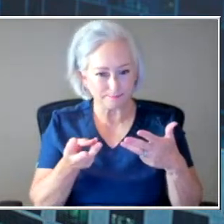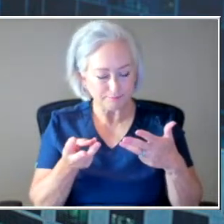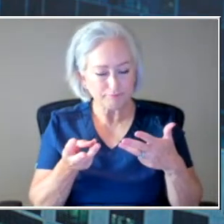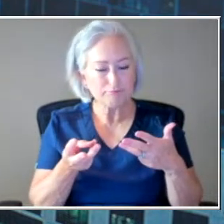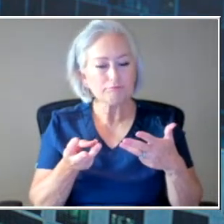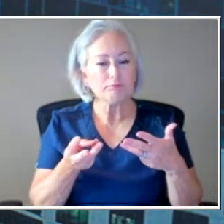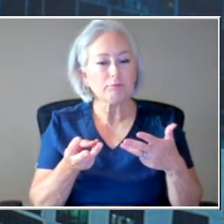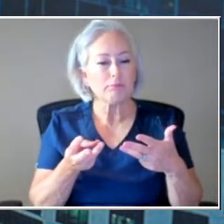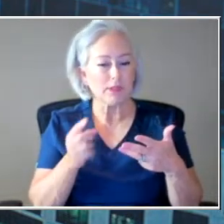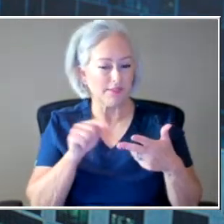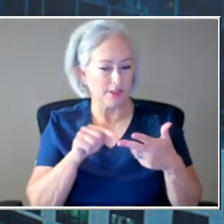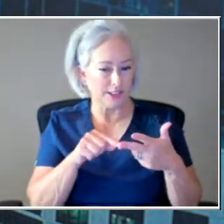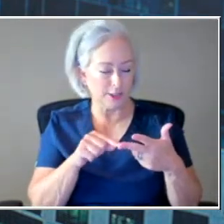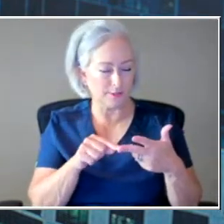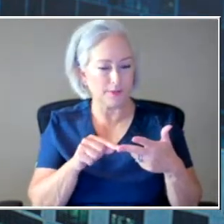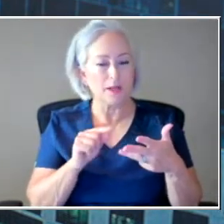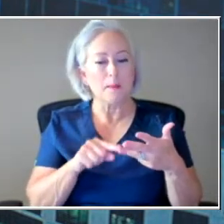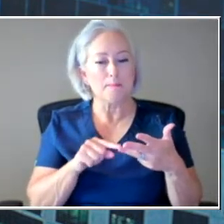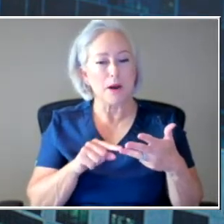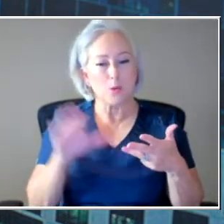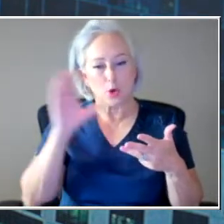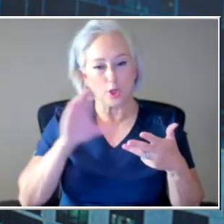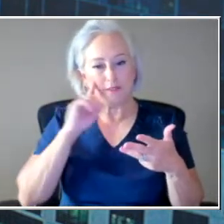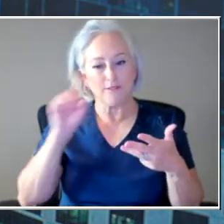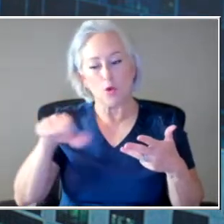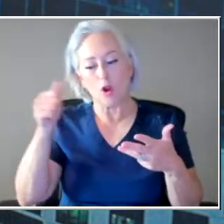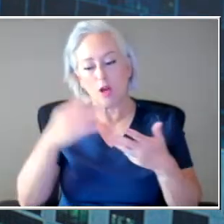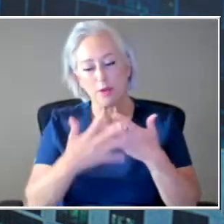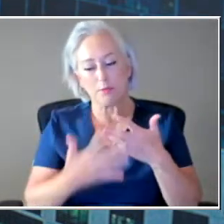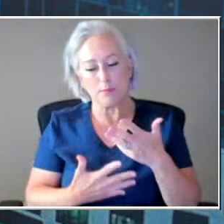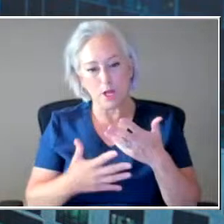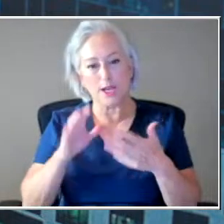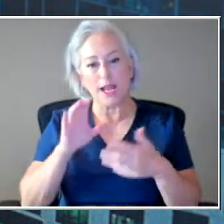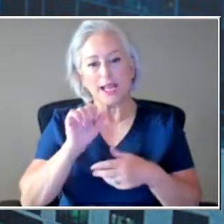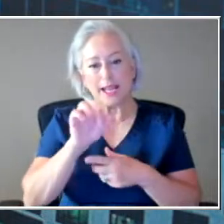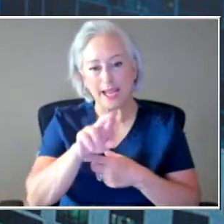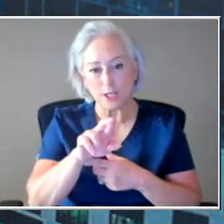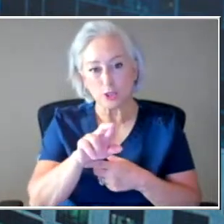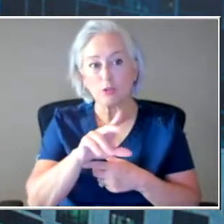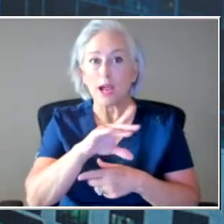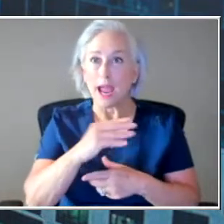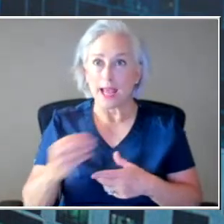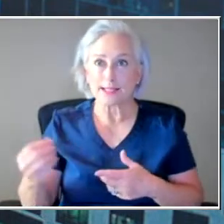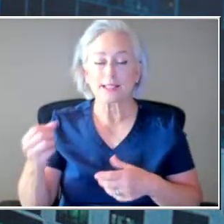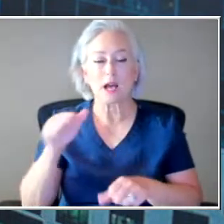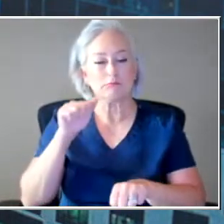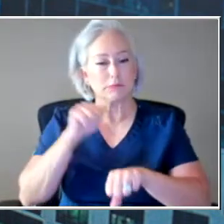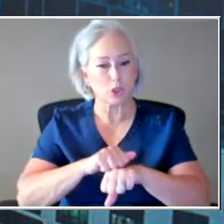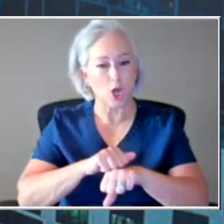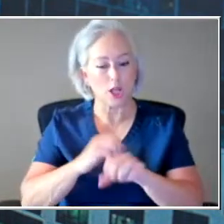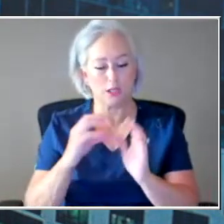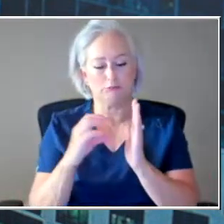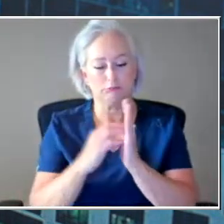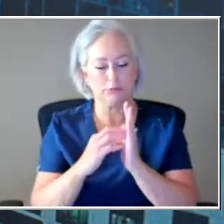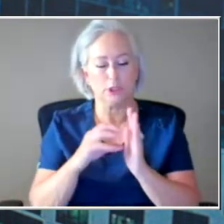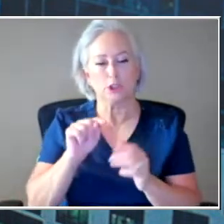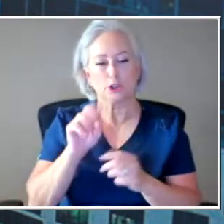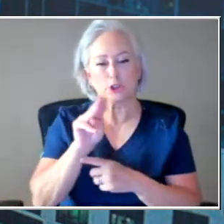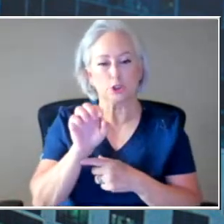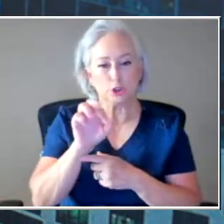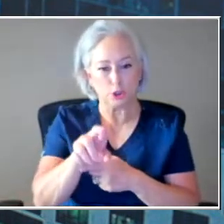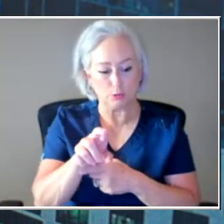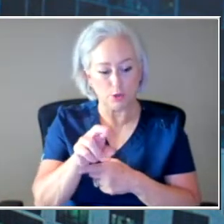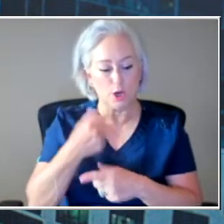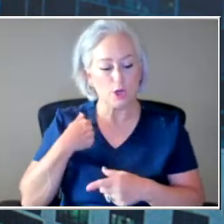being explored in other blood cancers, but also in solid tumors. And so we have studies in our institution currently underway in going